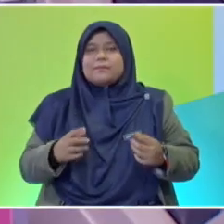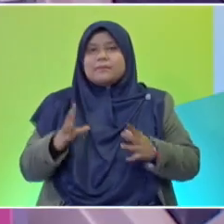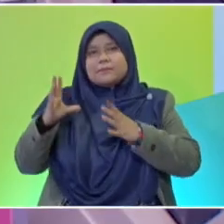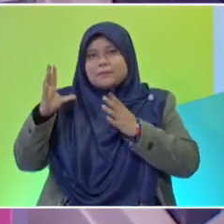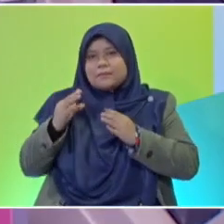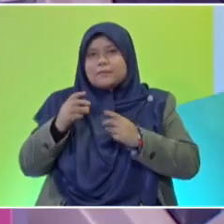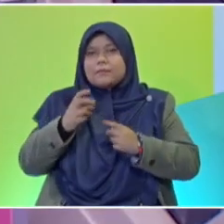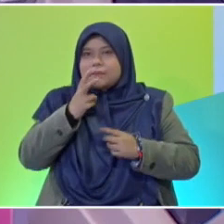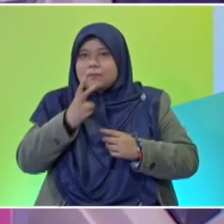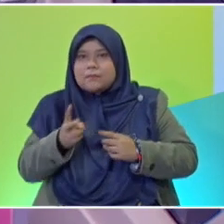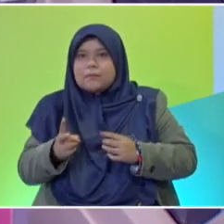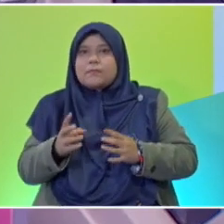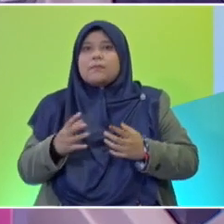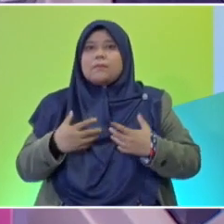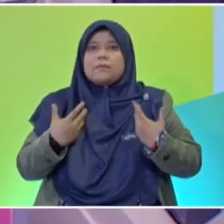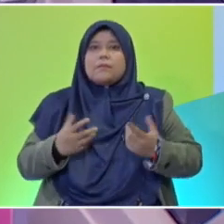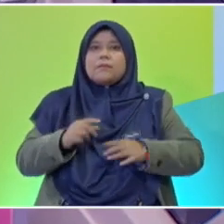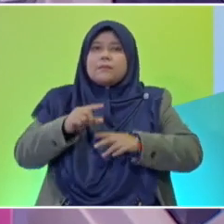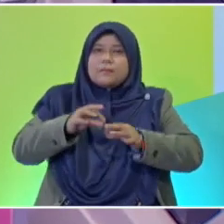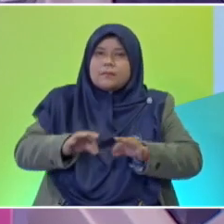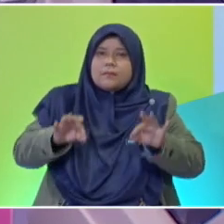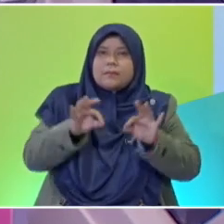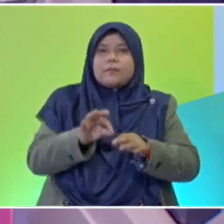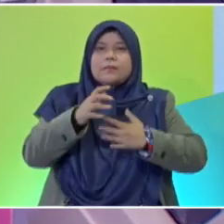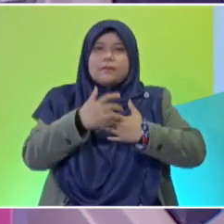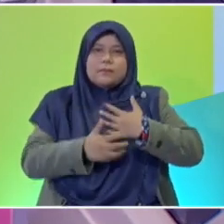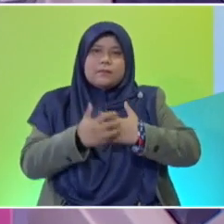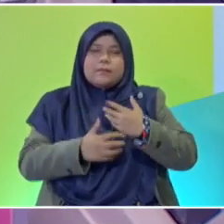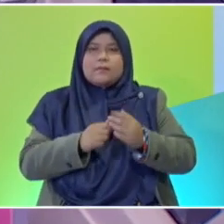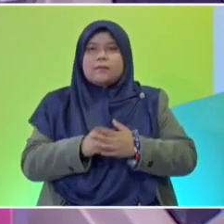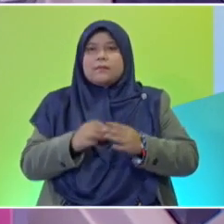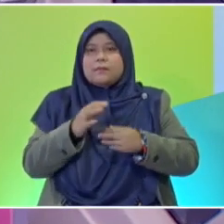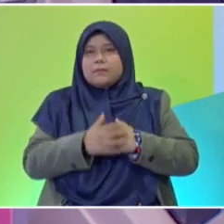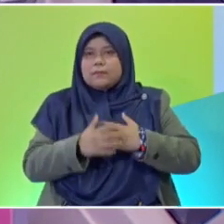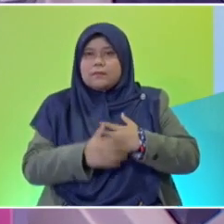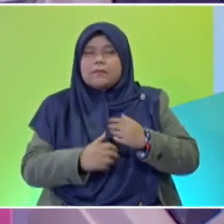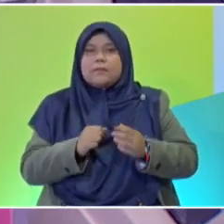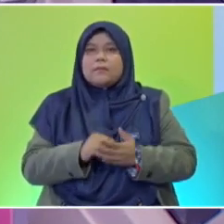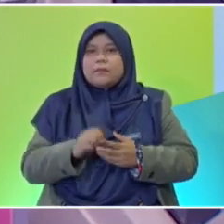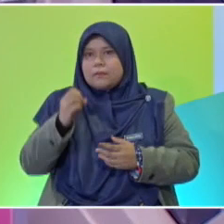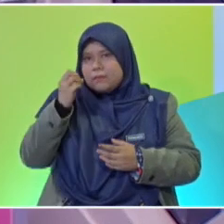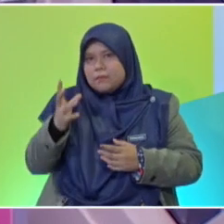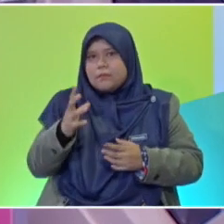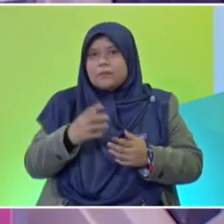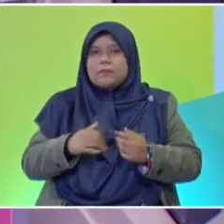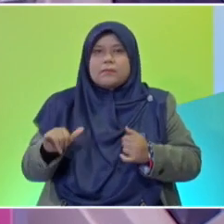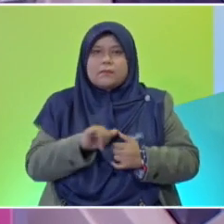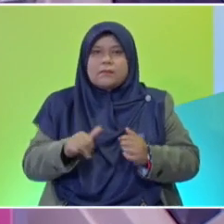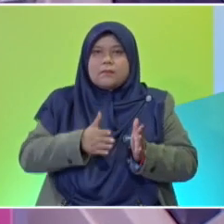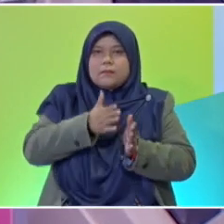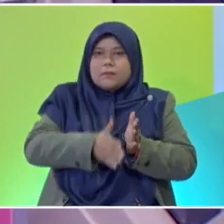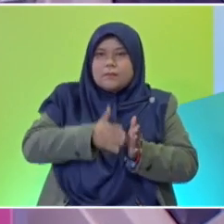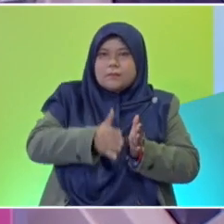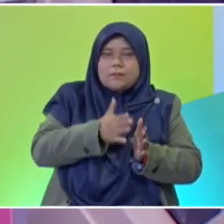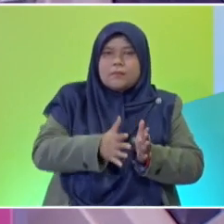you will see the importance of blood. Okay. Why is it very important? Okay. So blood, actually, like I told you, blood is like a train. It will